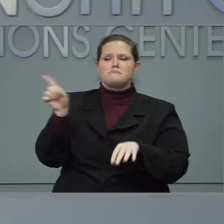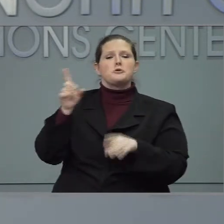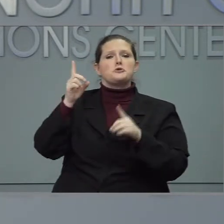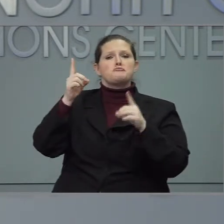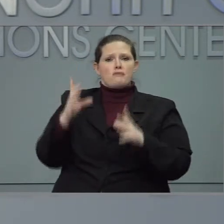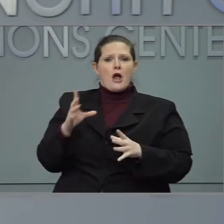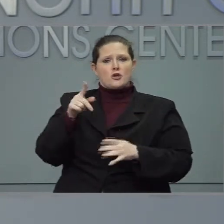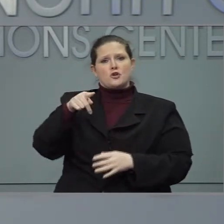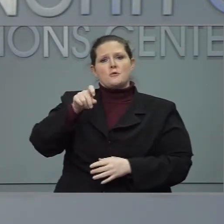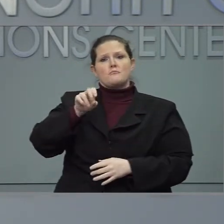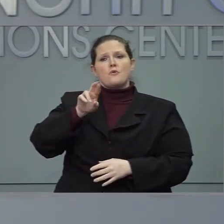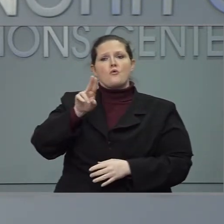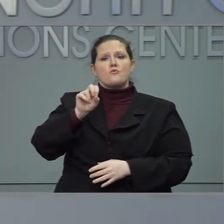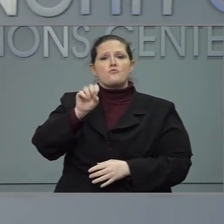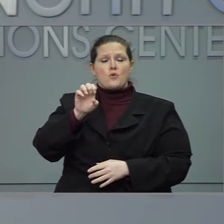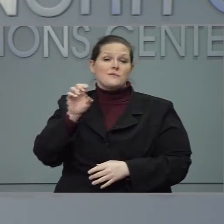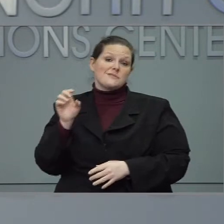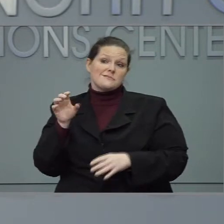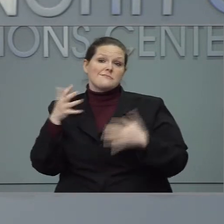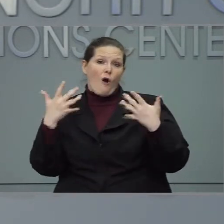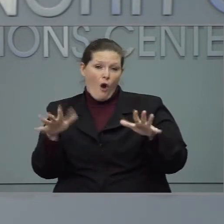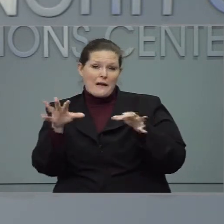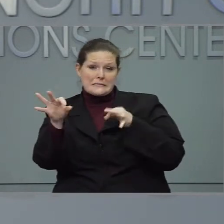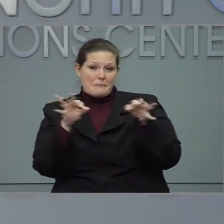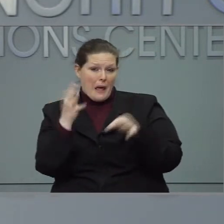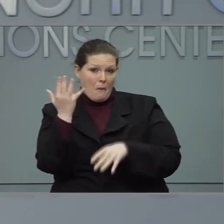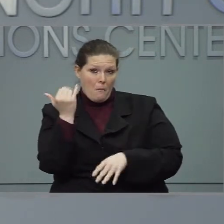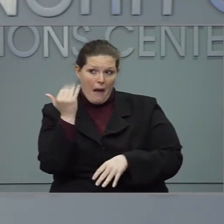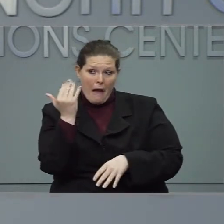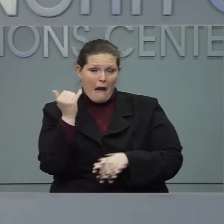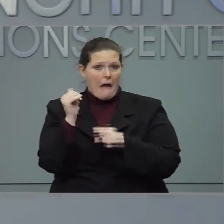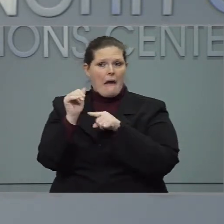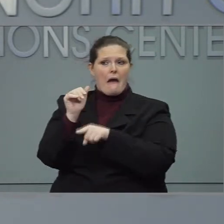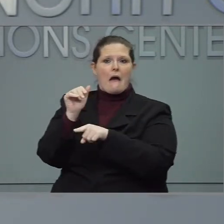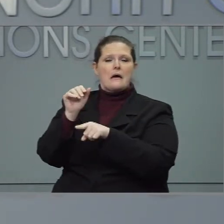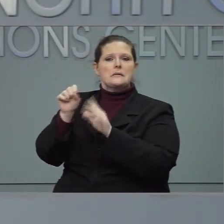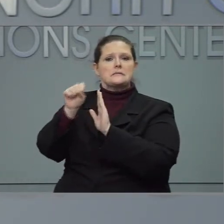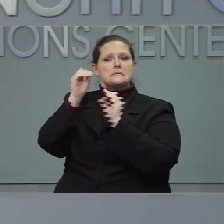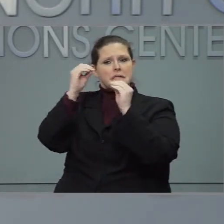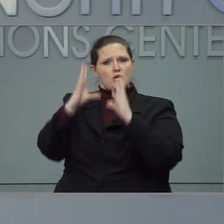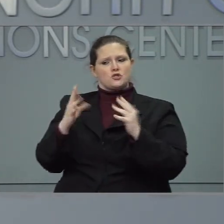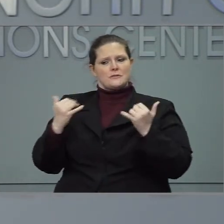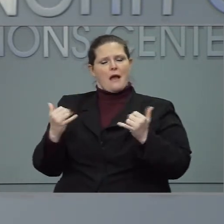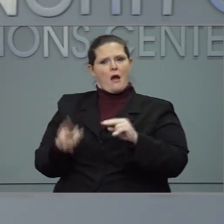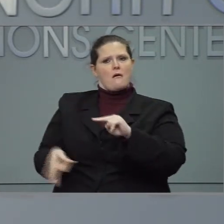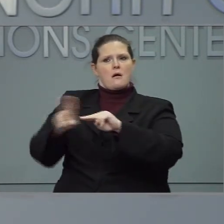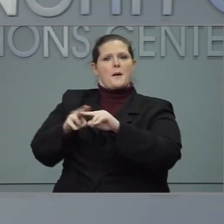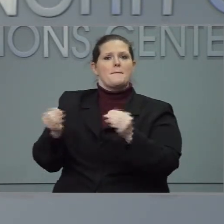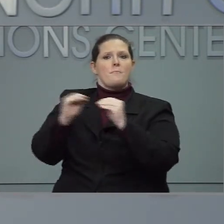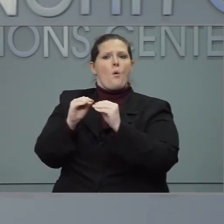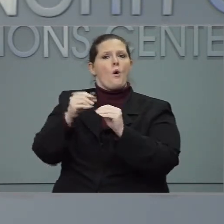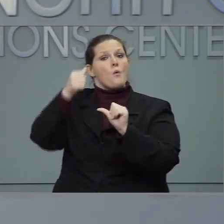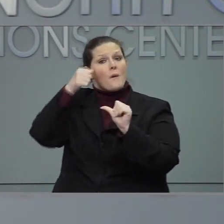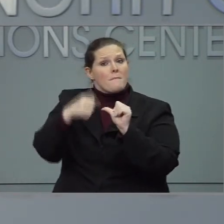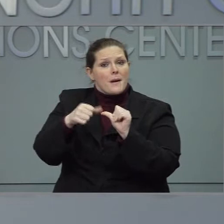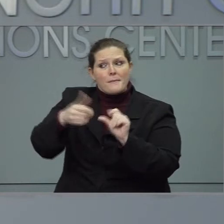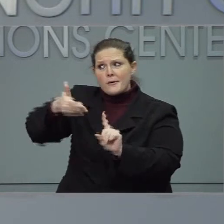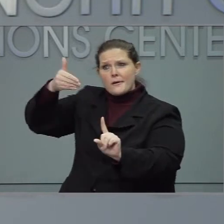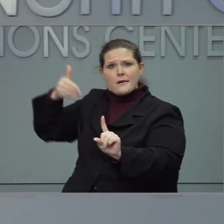our educators did not get pay raises during the last budget because of the disagreement that we